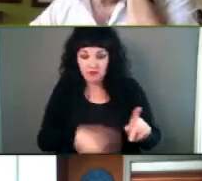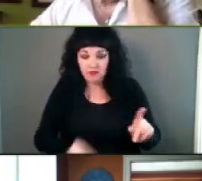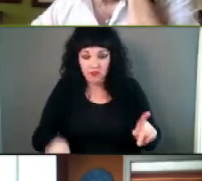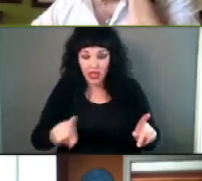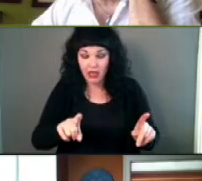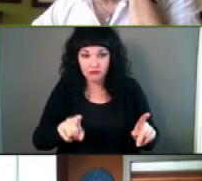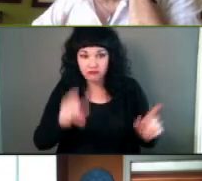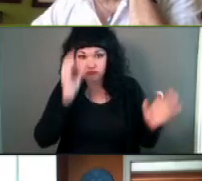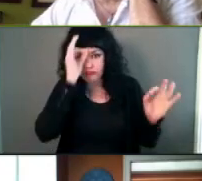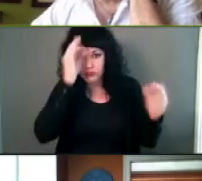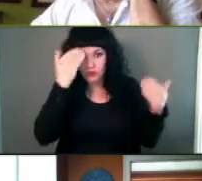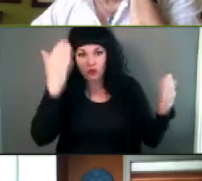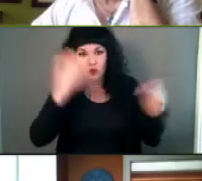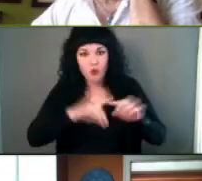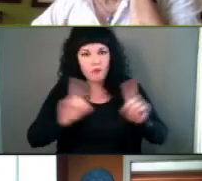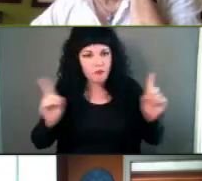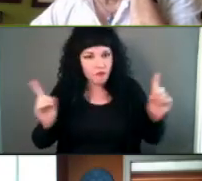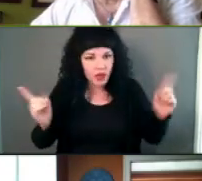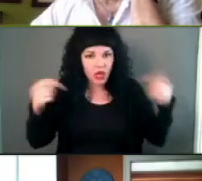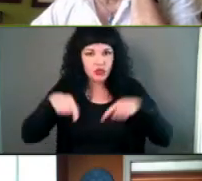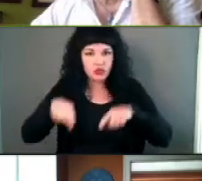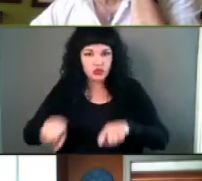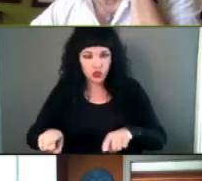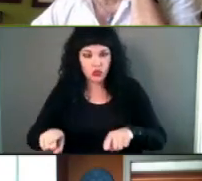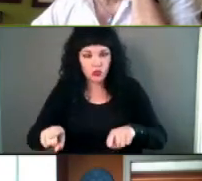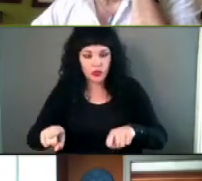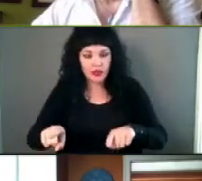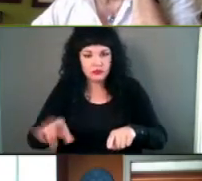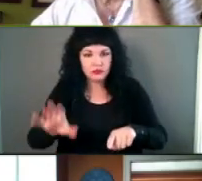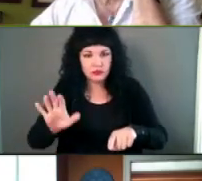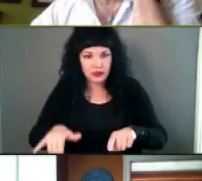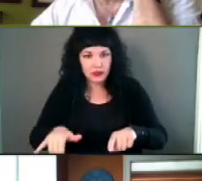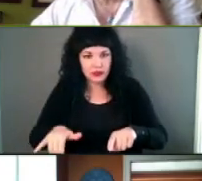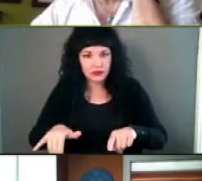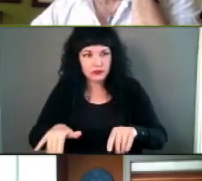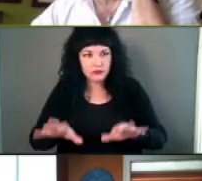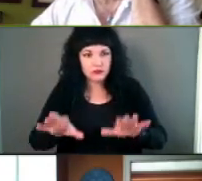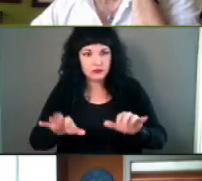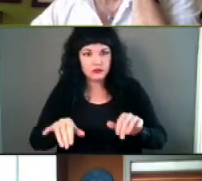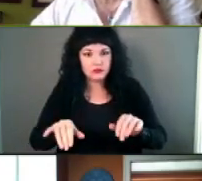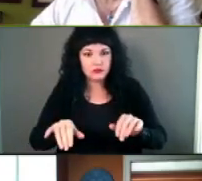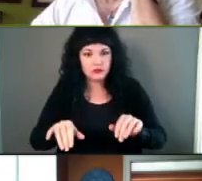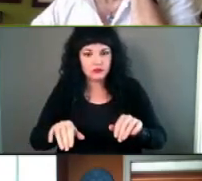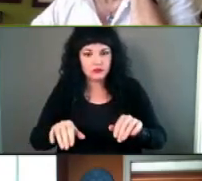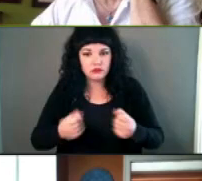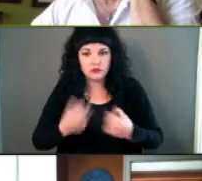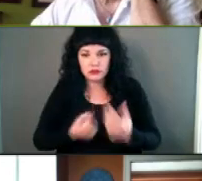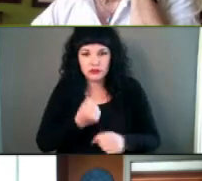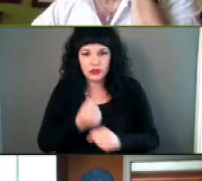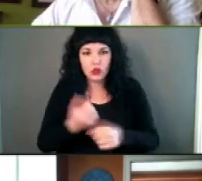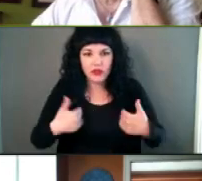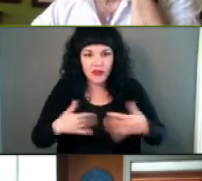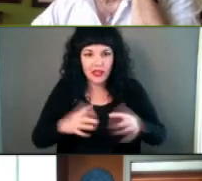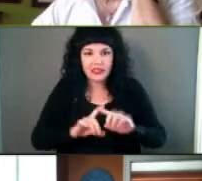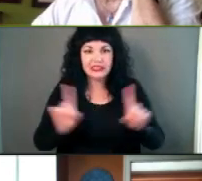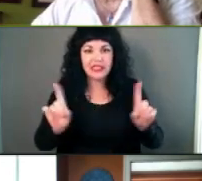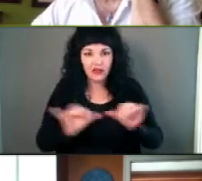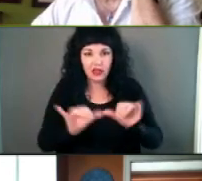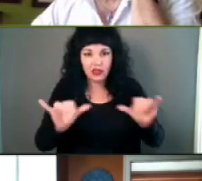institutionalization, there's been a similar process that has impacted African Americans and Native Americans